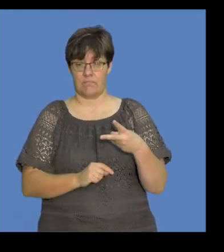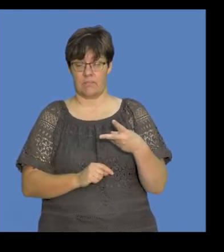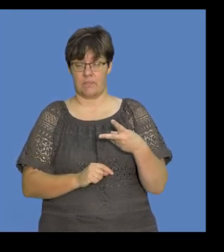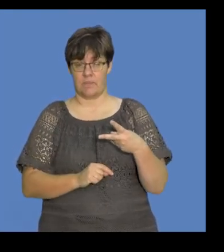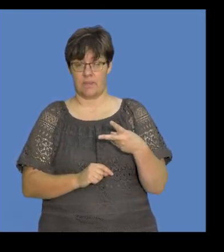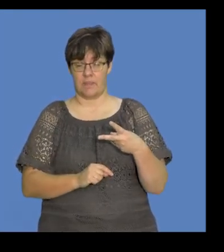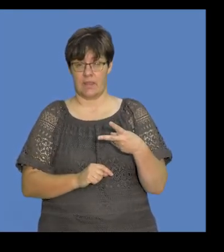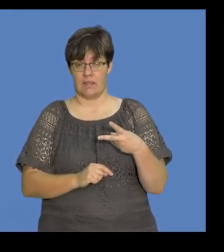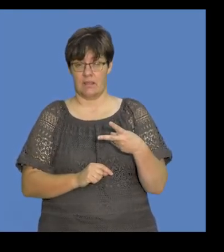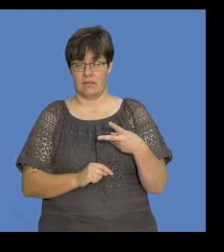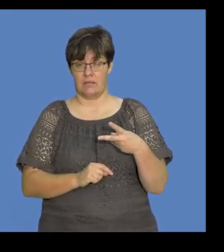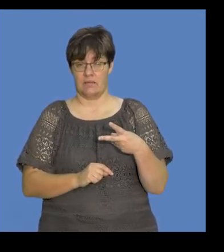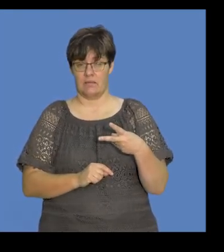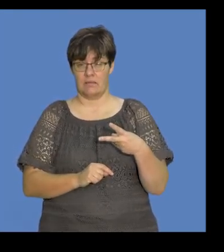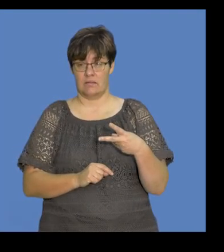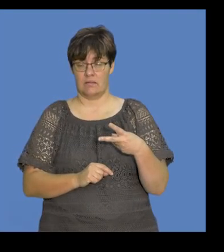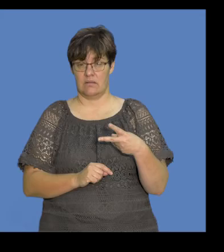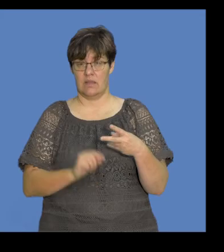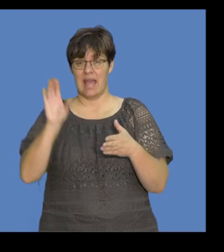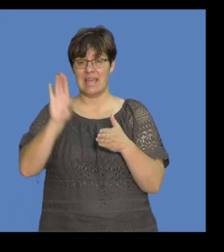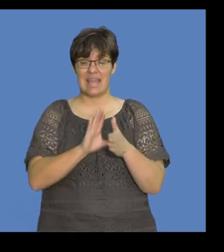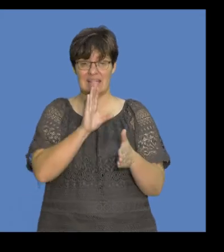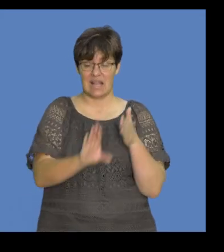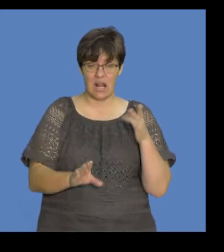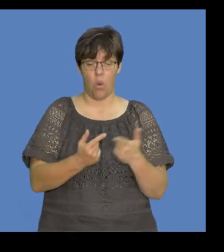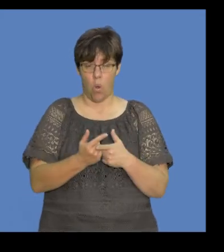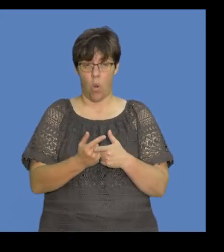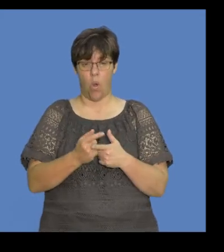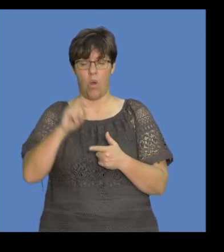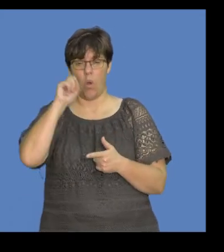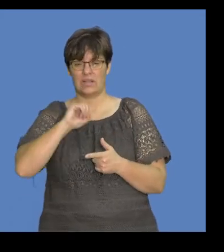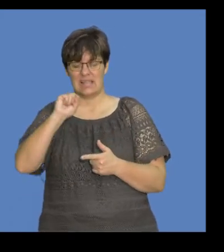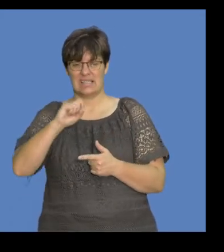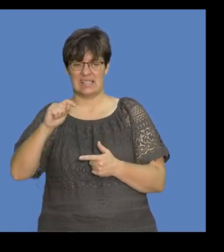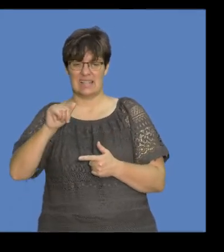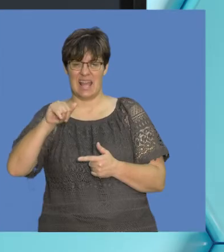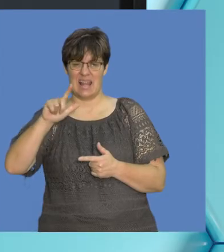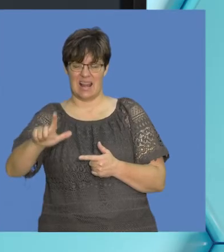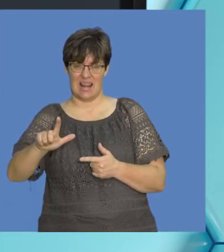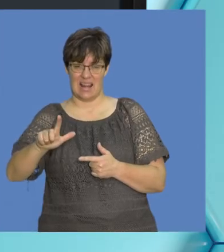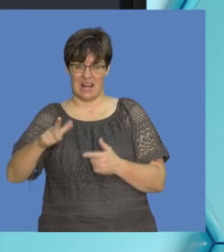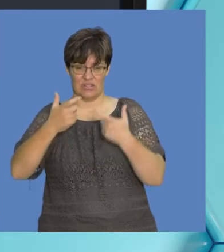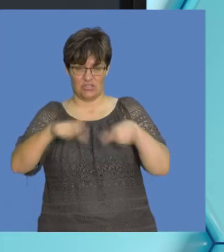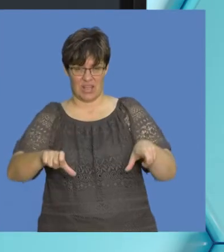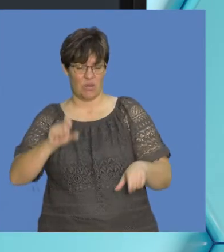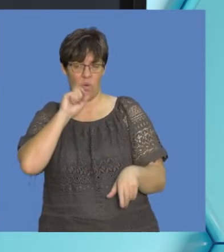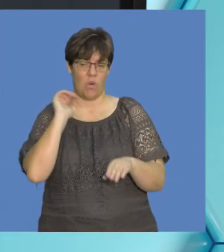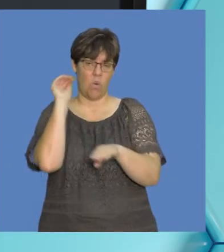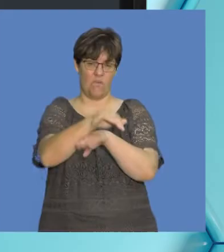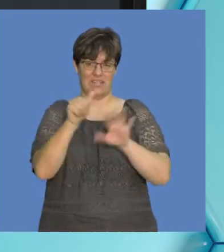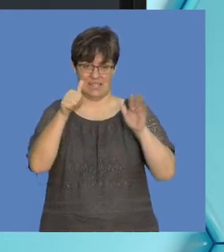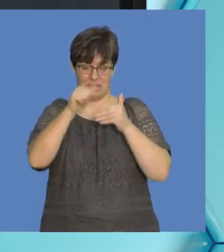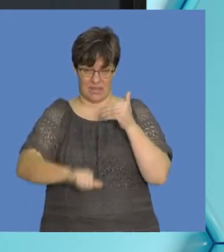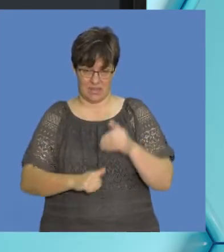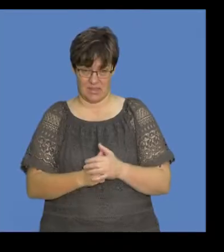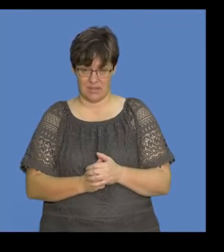talk about cancelled or stale checks, right? Stale check, a check that's older than 6